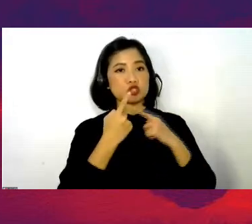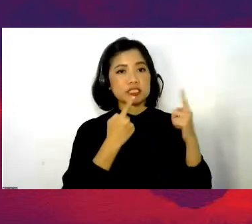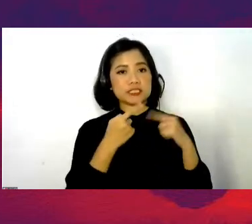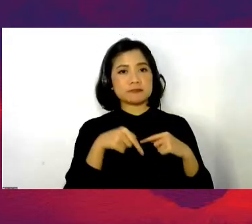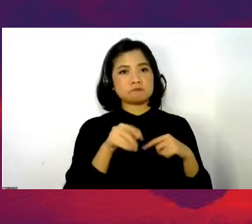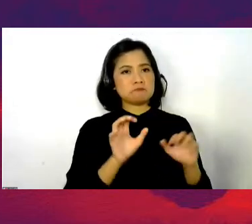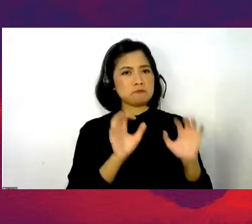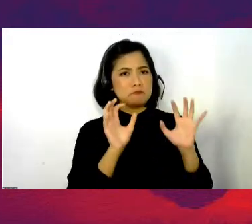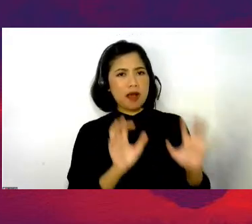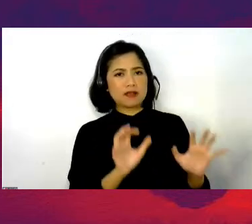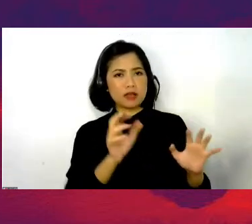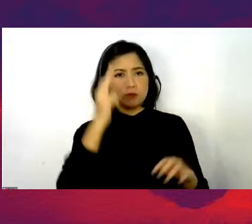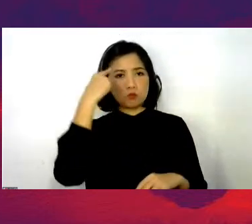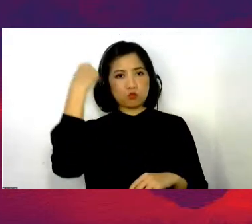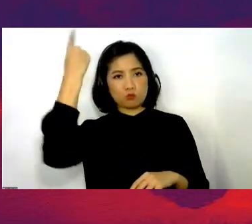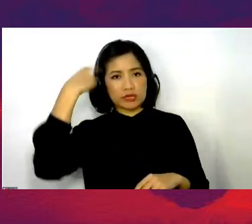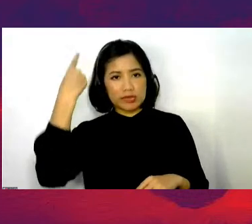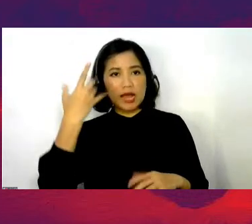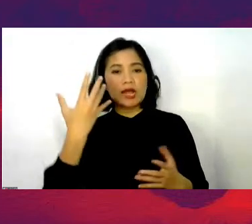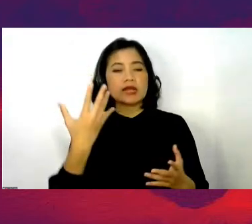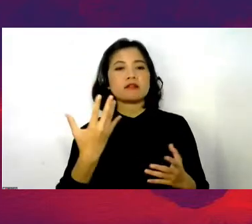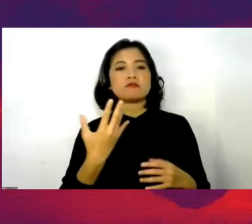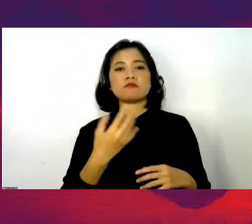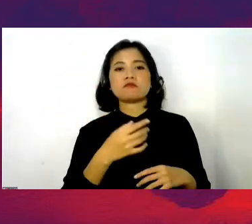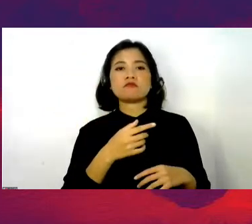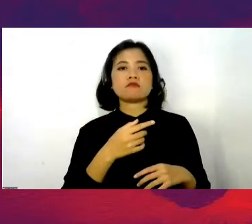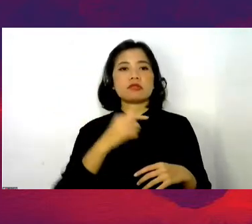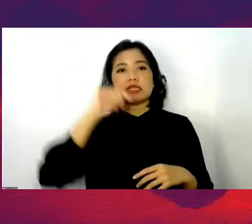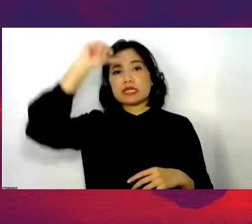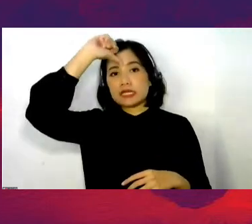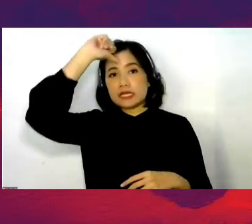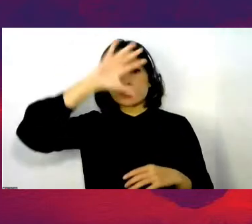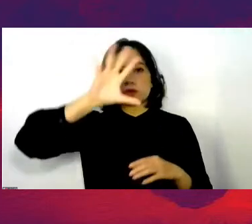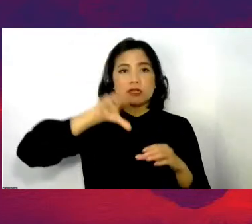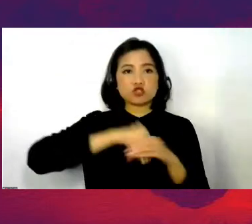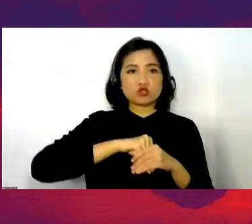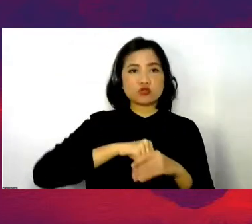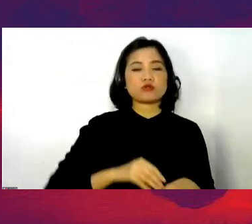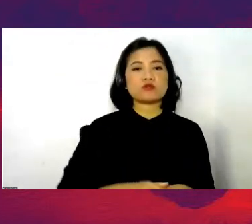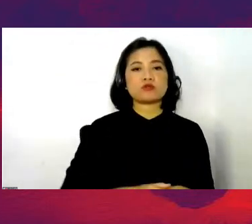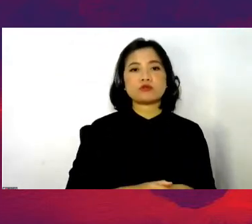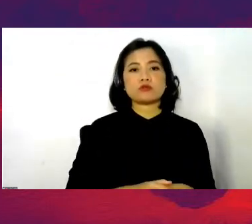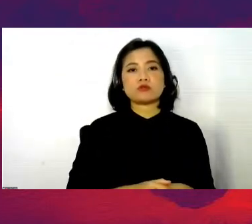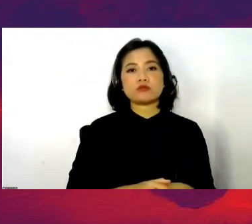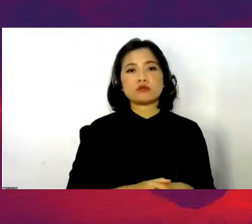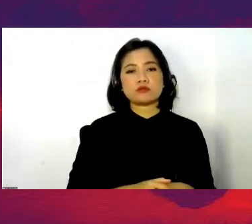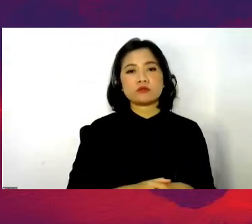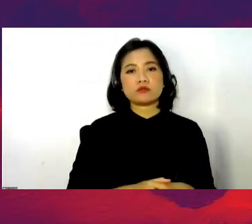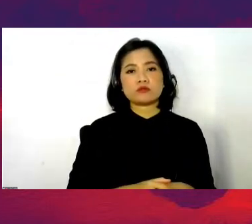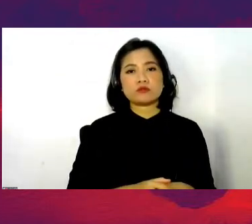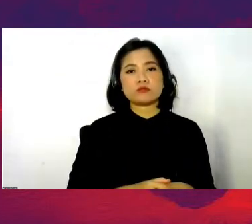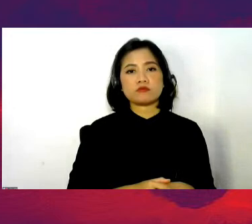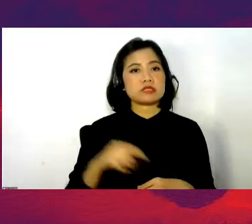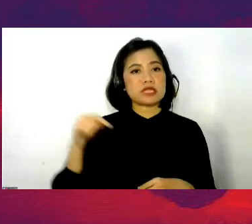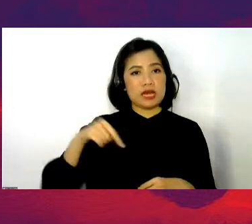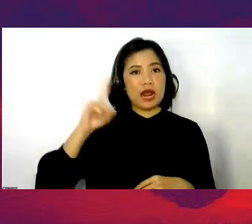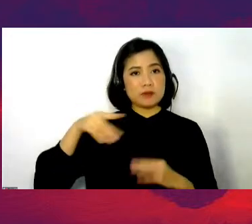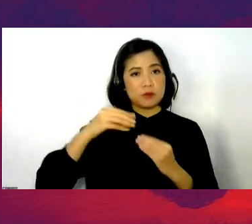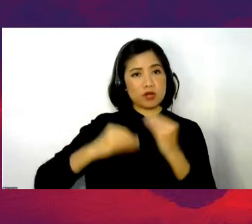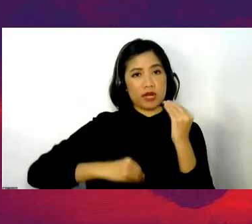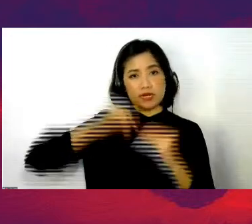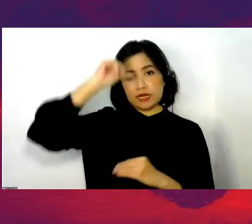Aggregation can be done, however, in general to obtain this class, the M alpha class